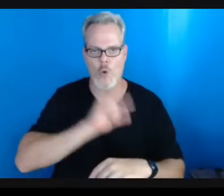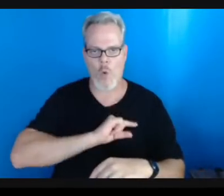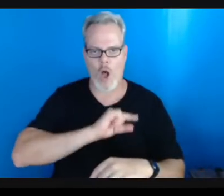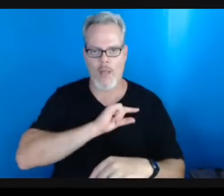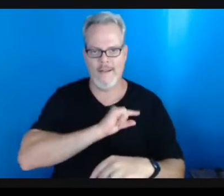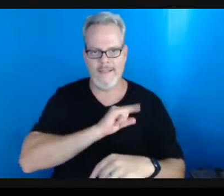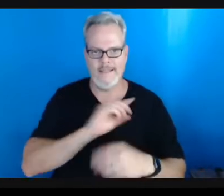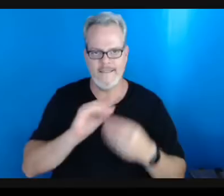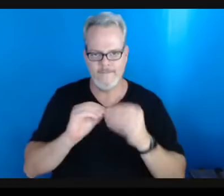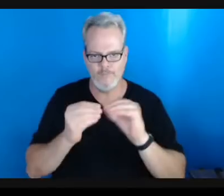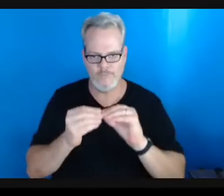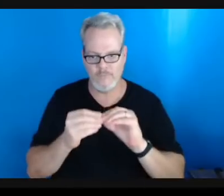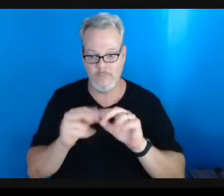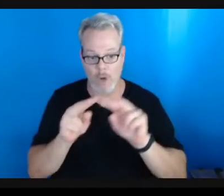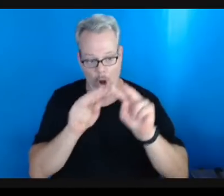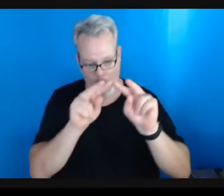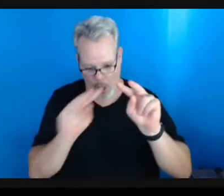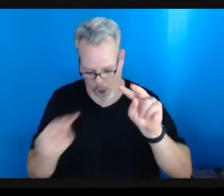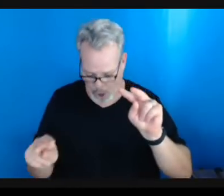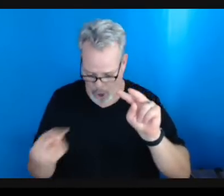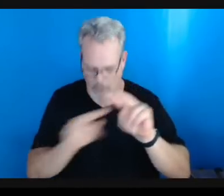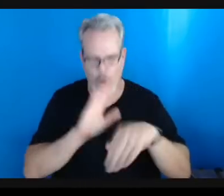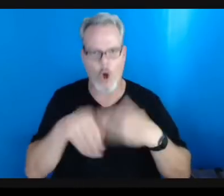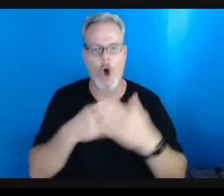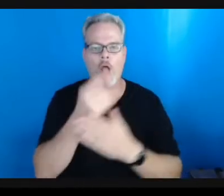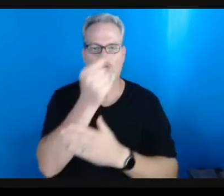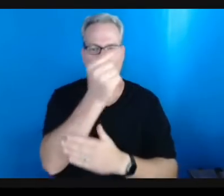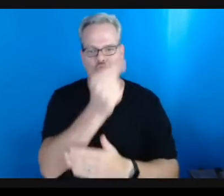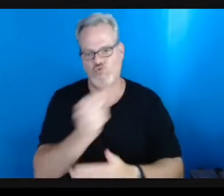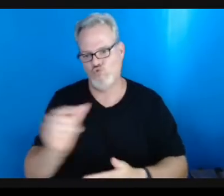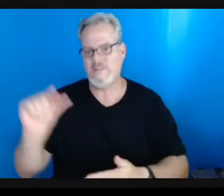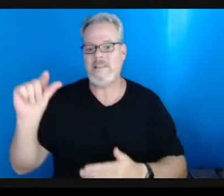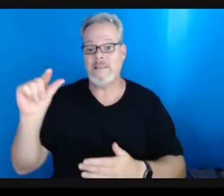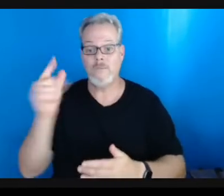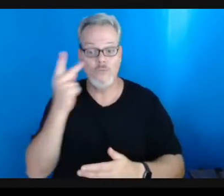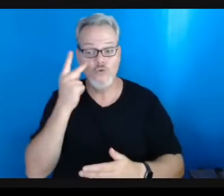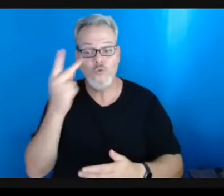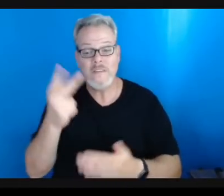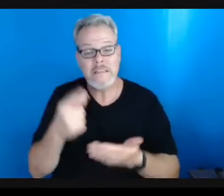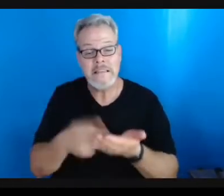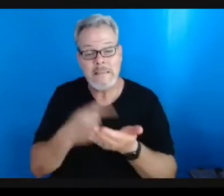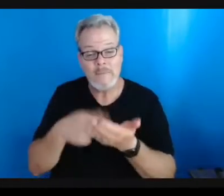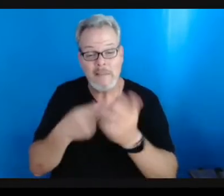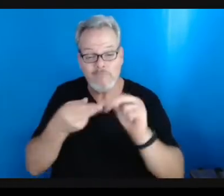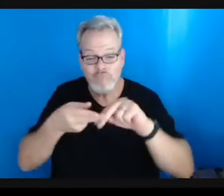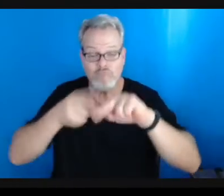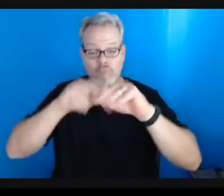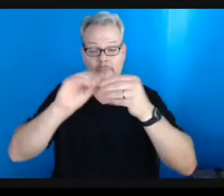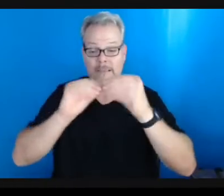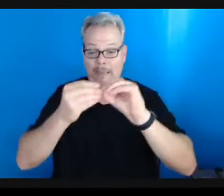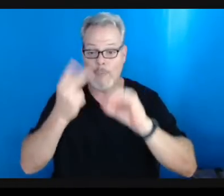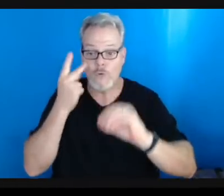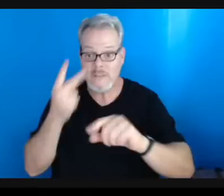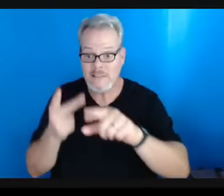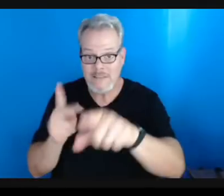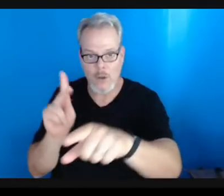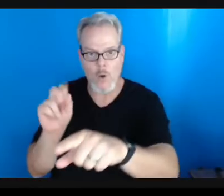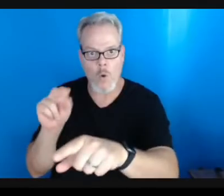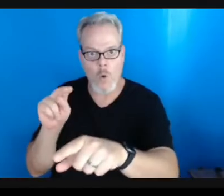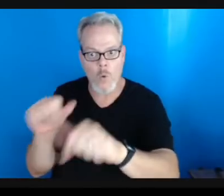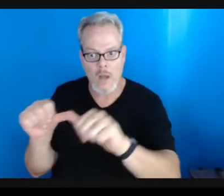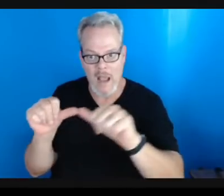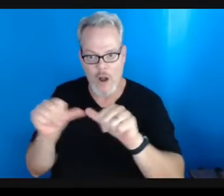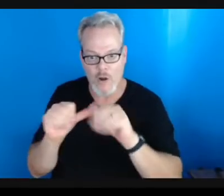looks green on all the values you see here. You do see on the Kona side some elevated values here, 50, so it's getting close to that